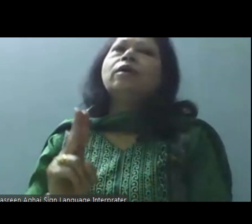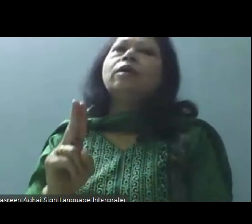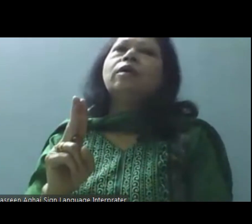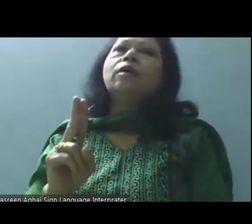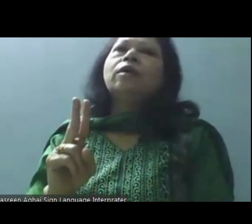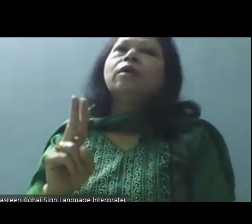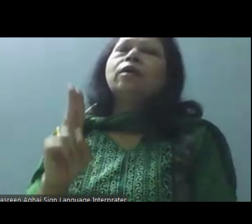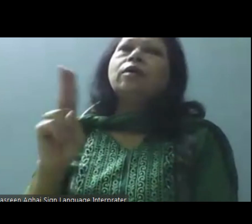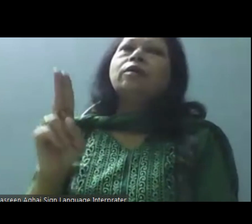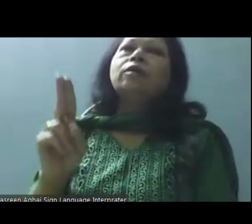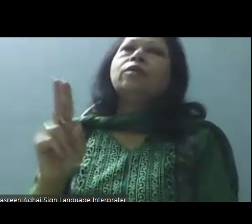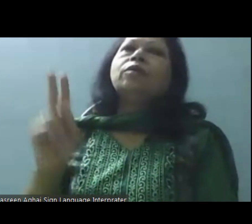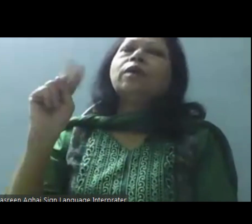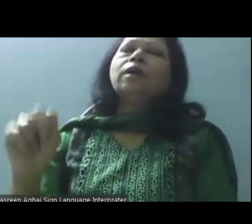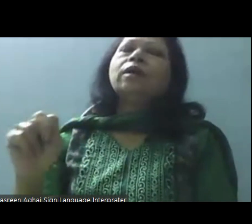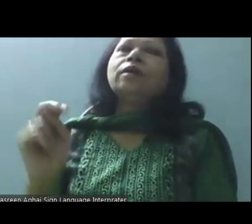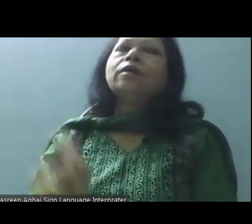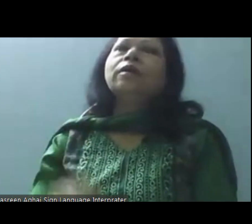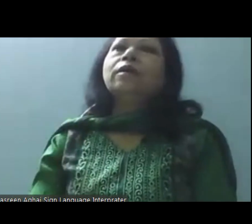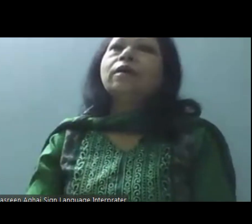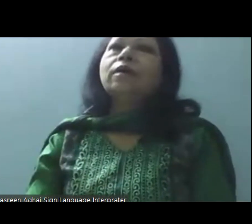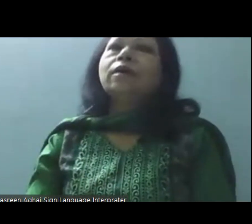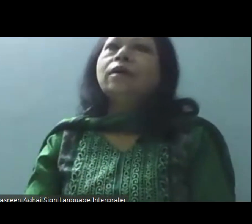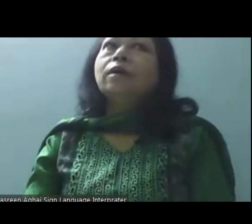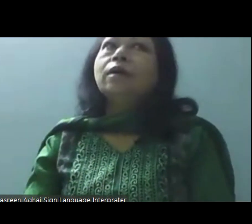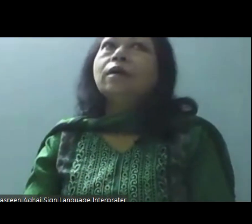we have the